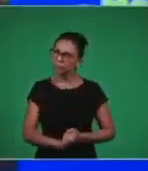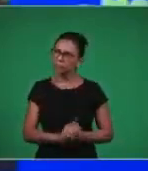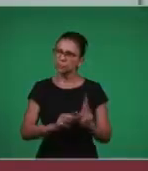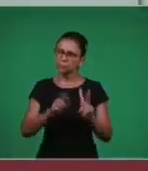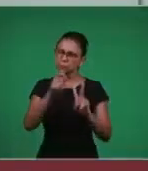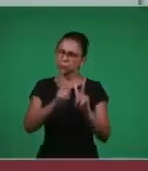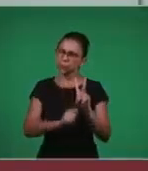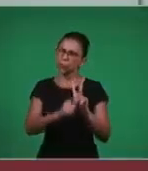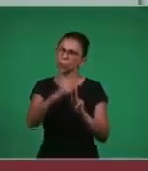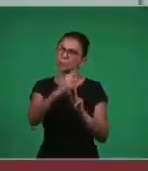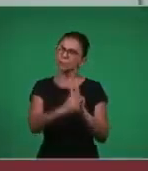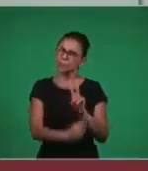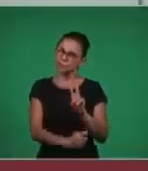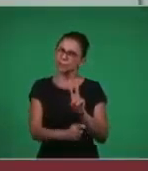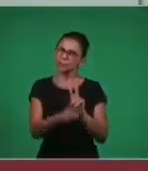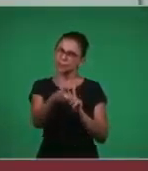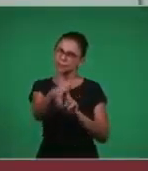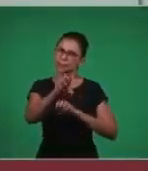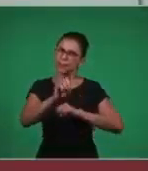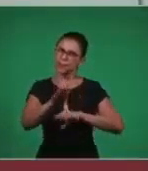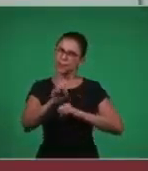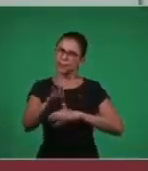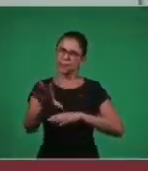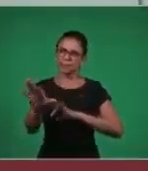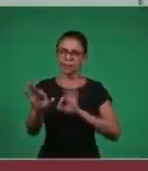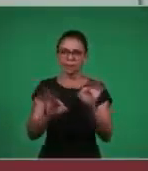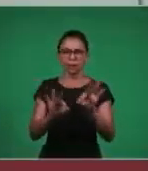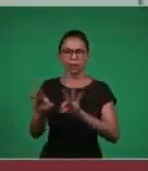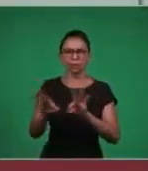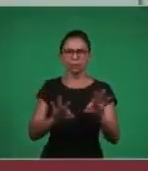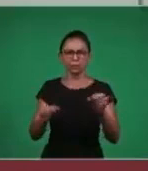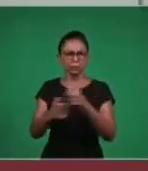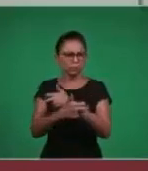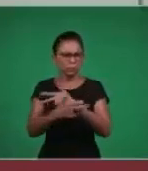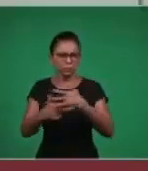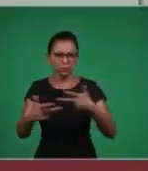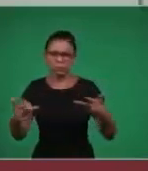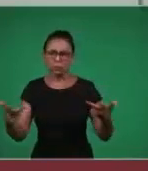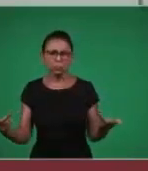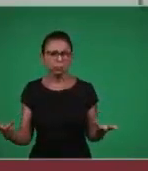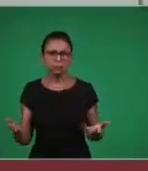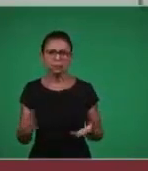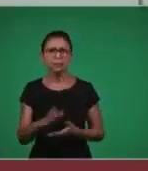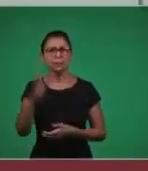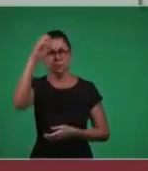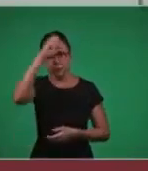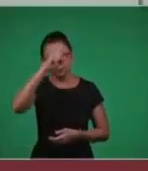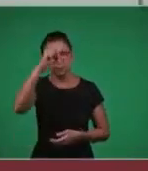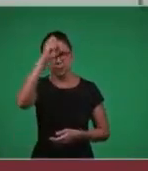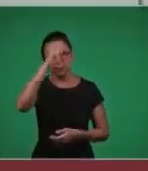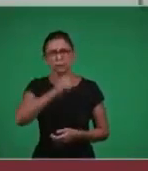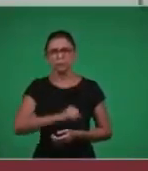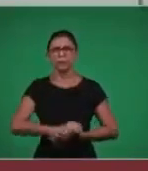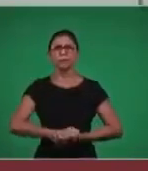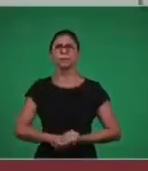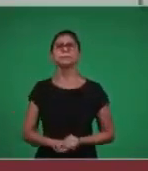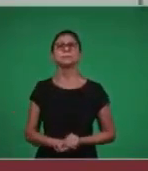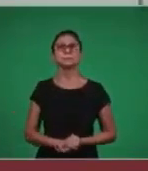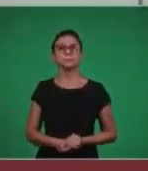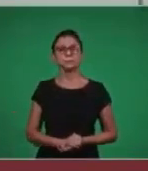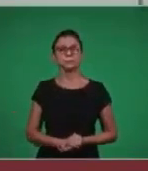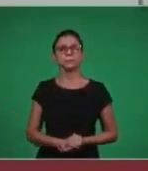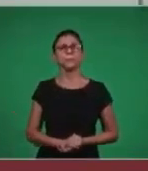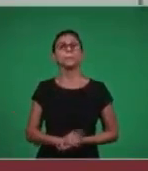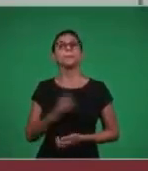2 months, you have to instruct your child in the organization of the things. The child will learn. And this